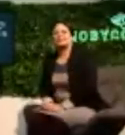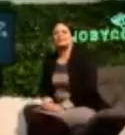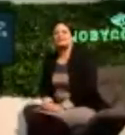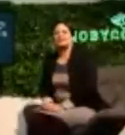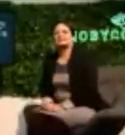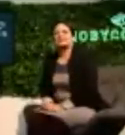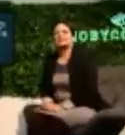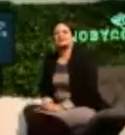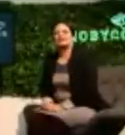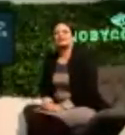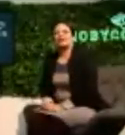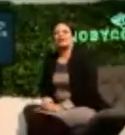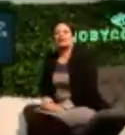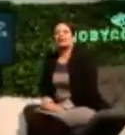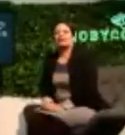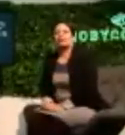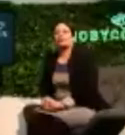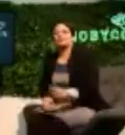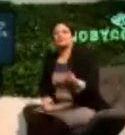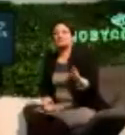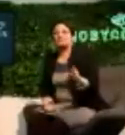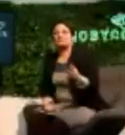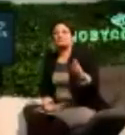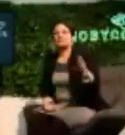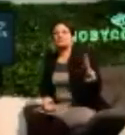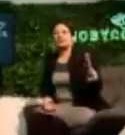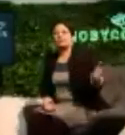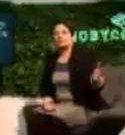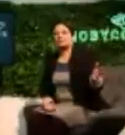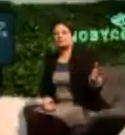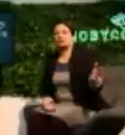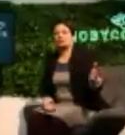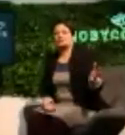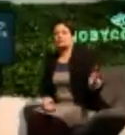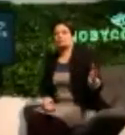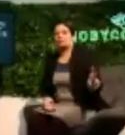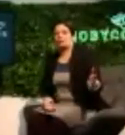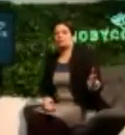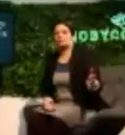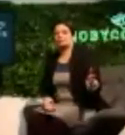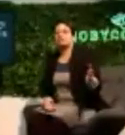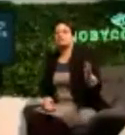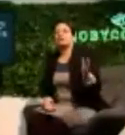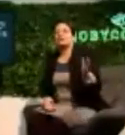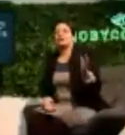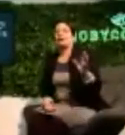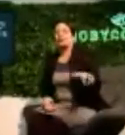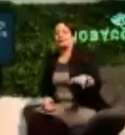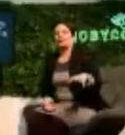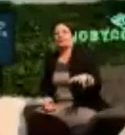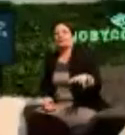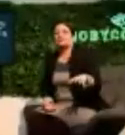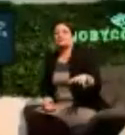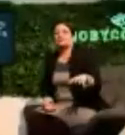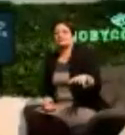another protected intersection. Again, one of those spaces where you see ample space for cars. It's quite a broad intersection,